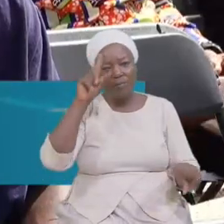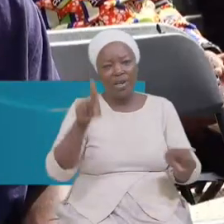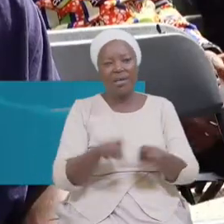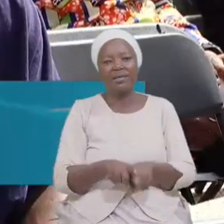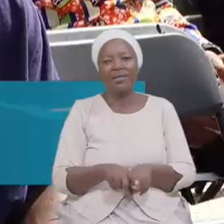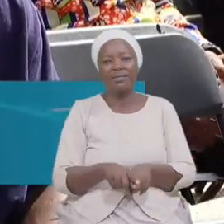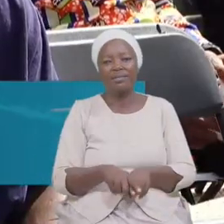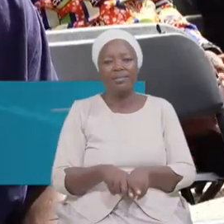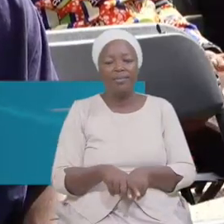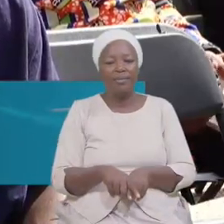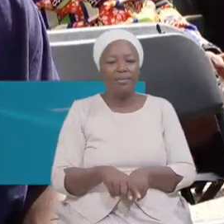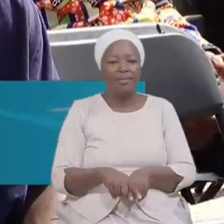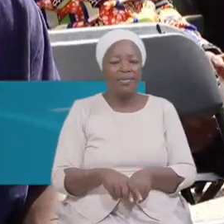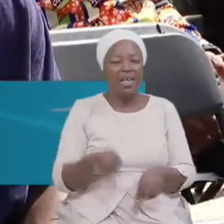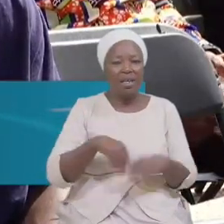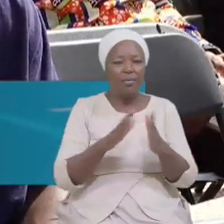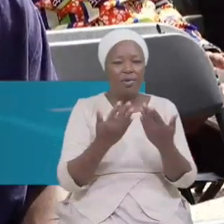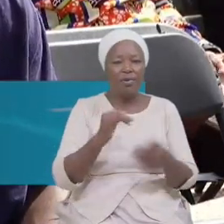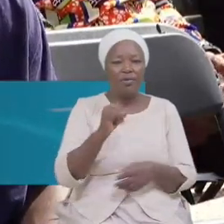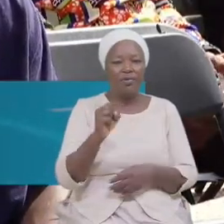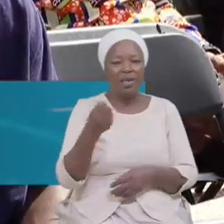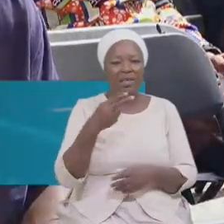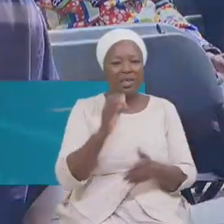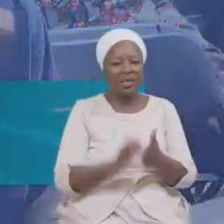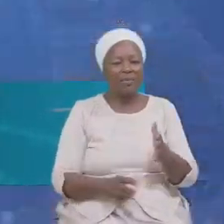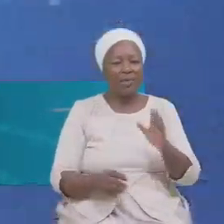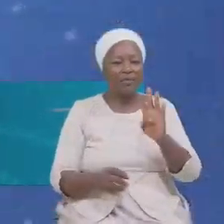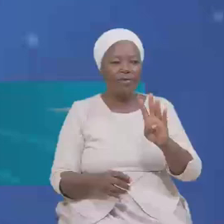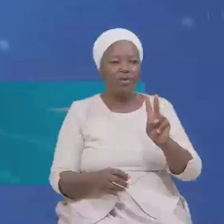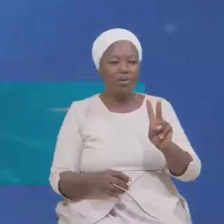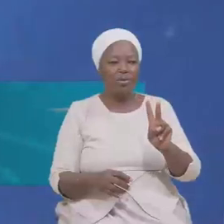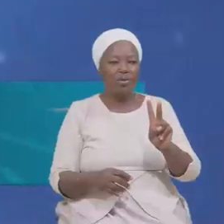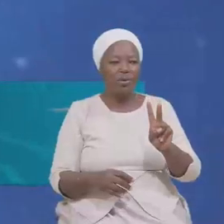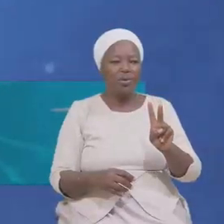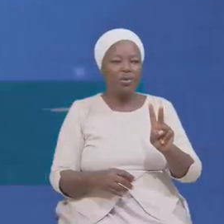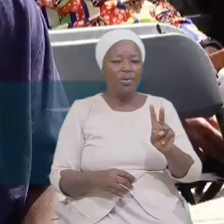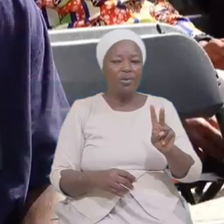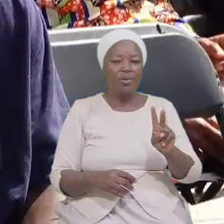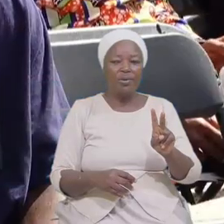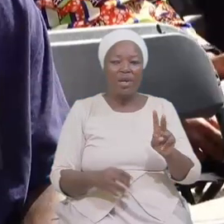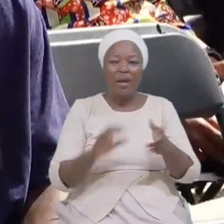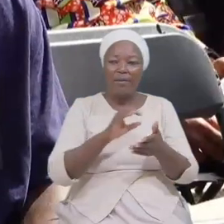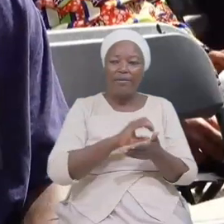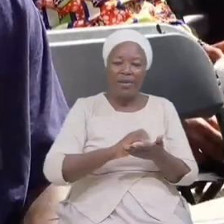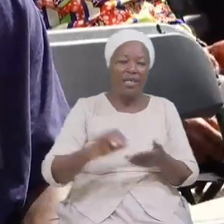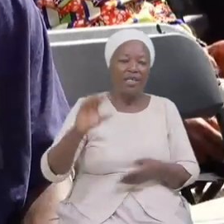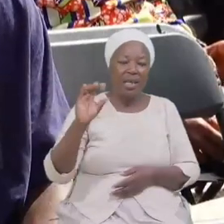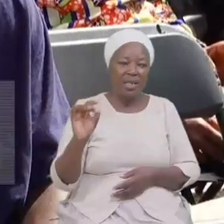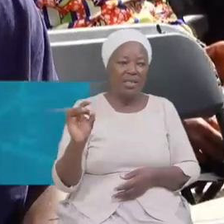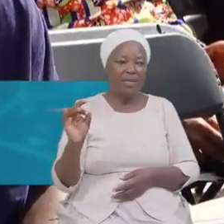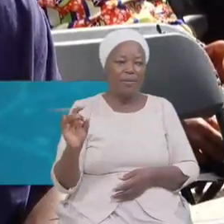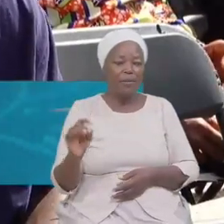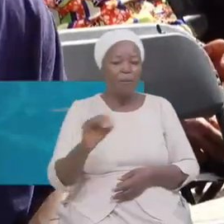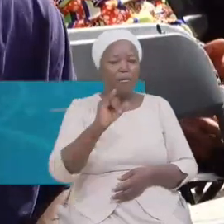We're looking at Isaiah chapter 42, and I'm reading here from verse 8.